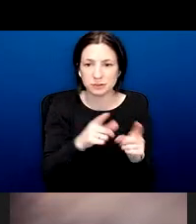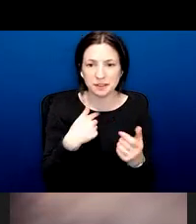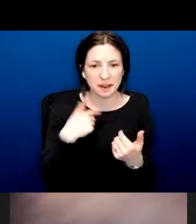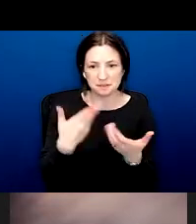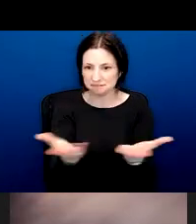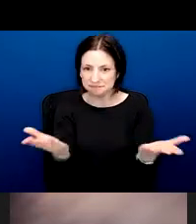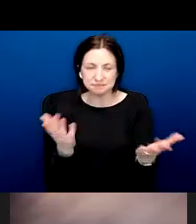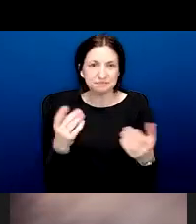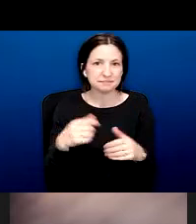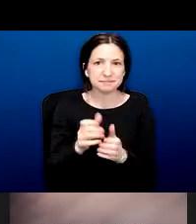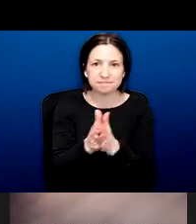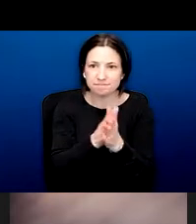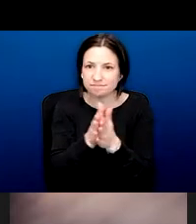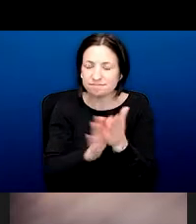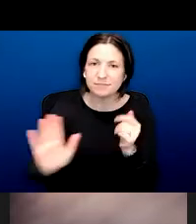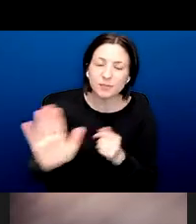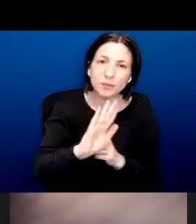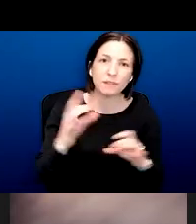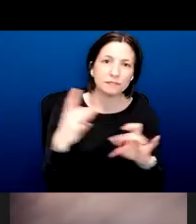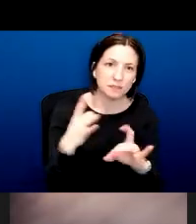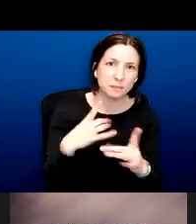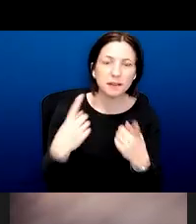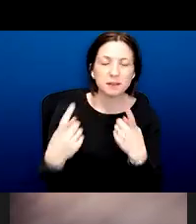I'd love to hear feedback and questions, if any.